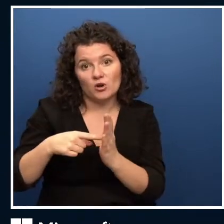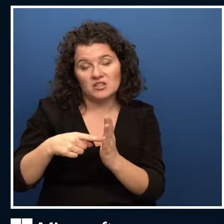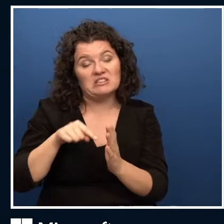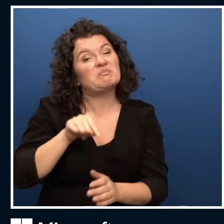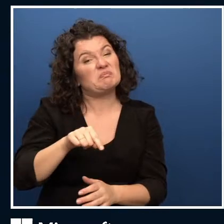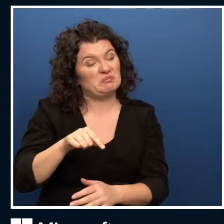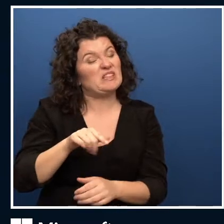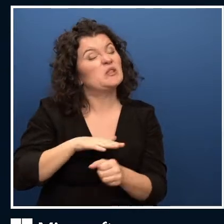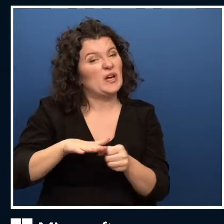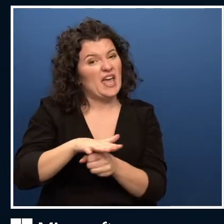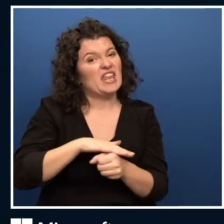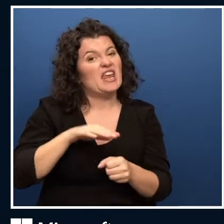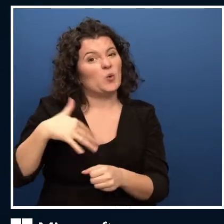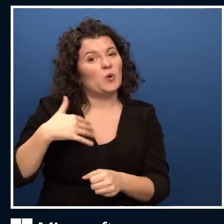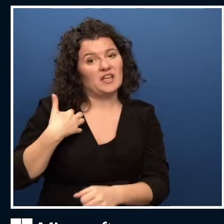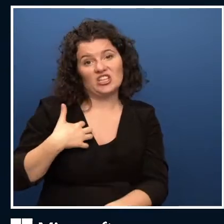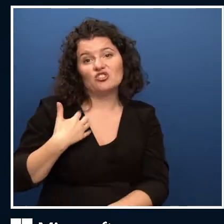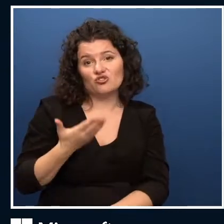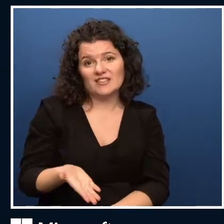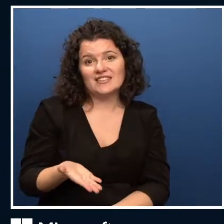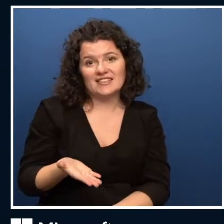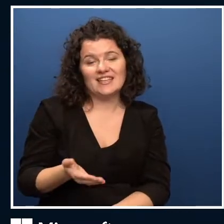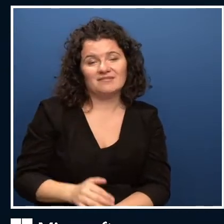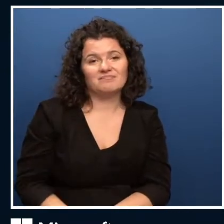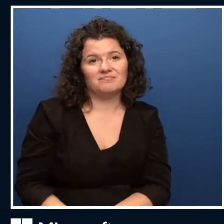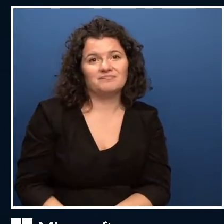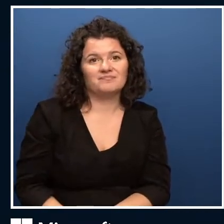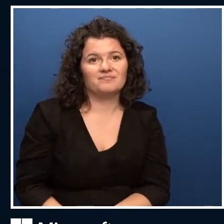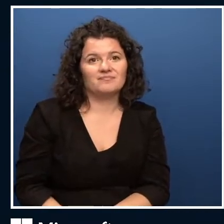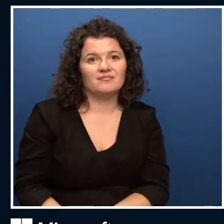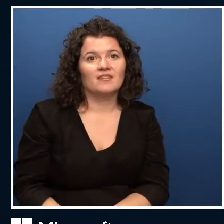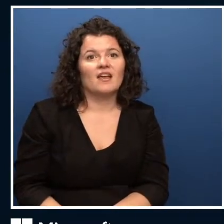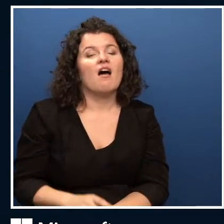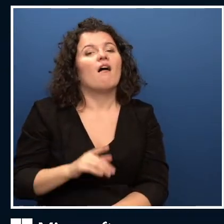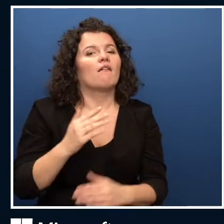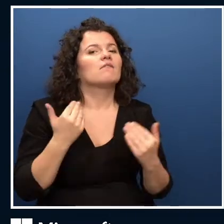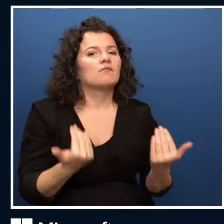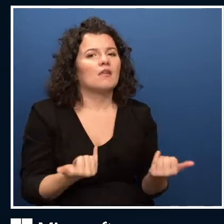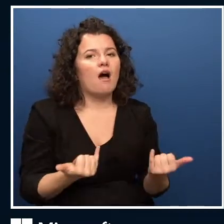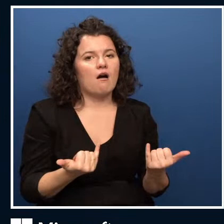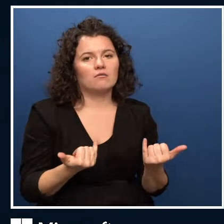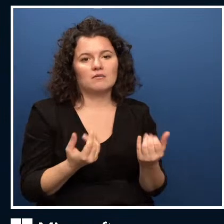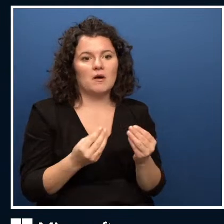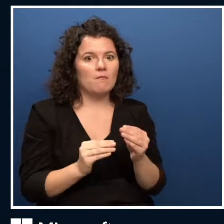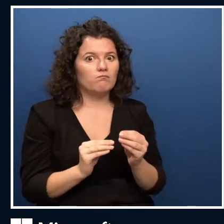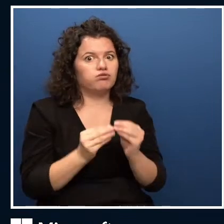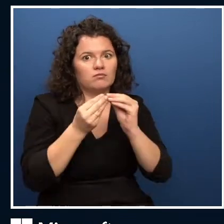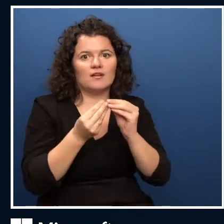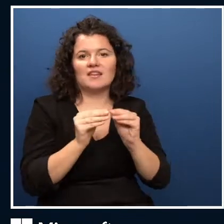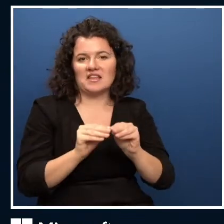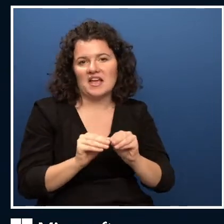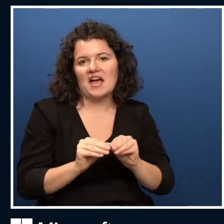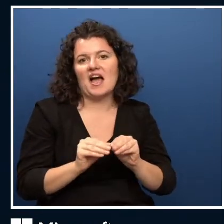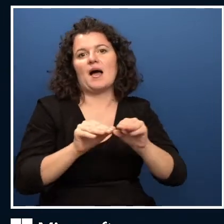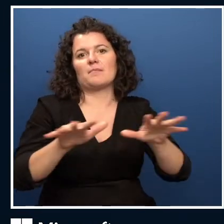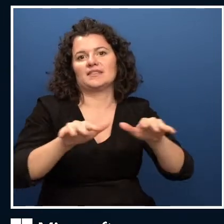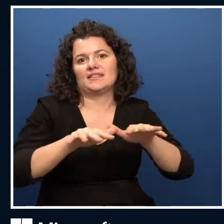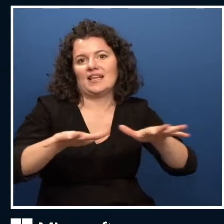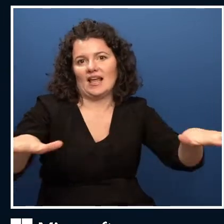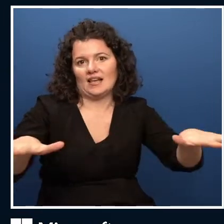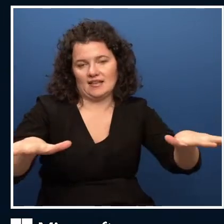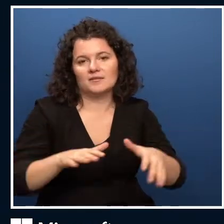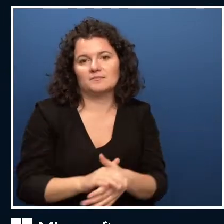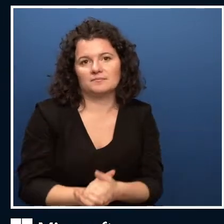Of course, we are continuing some upscaling, some more computational power to be invested into